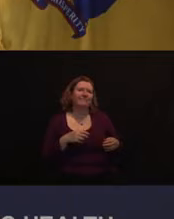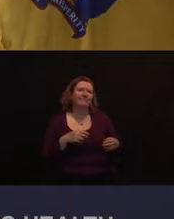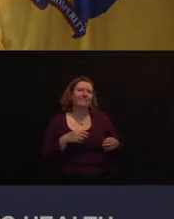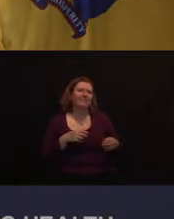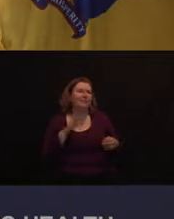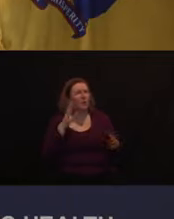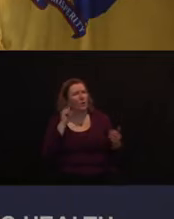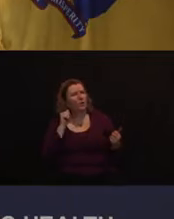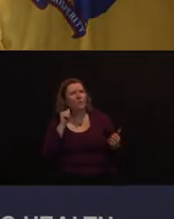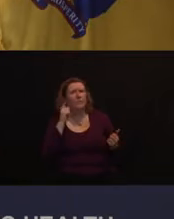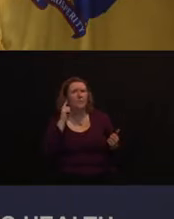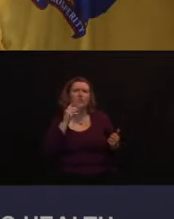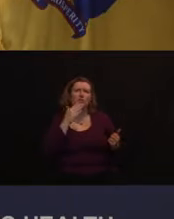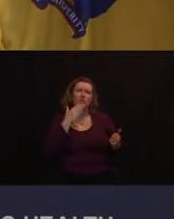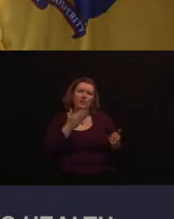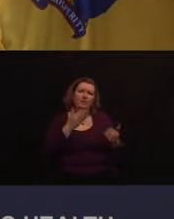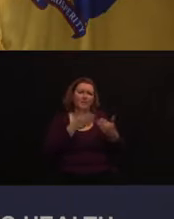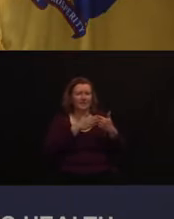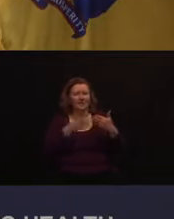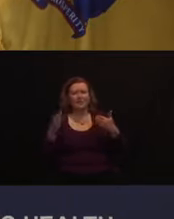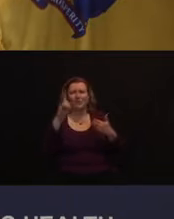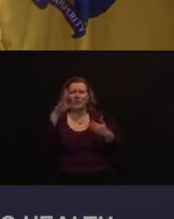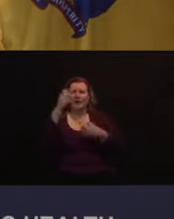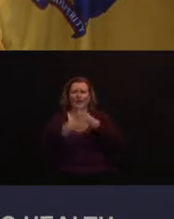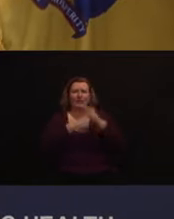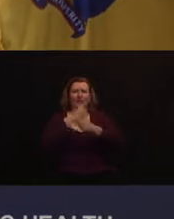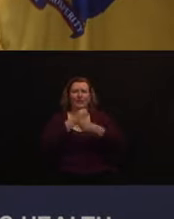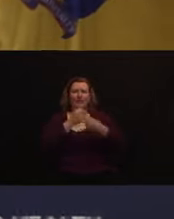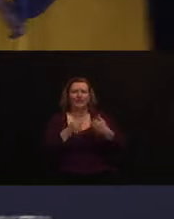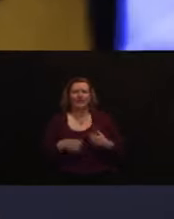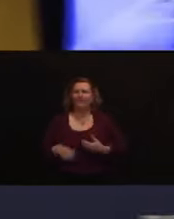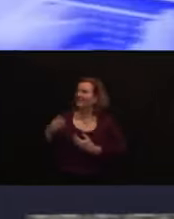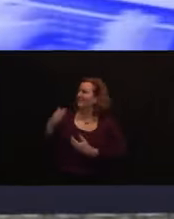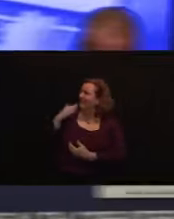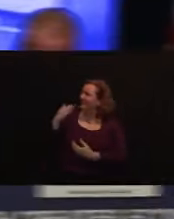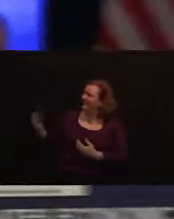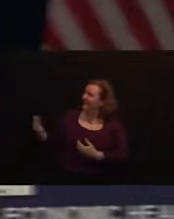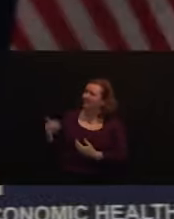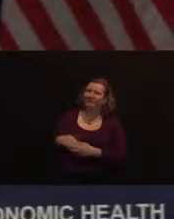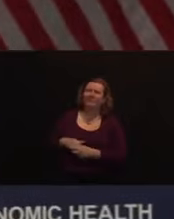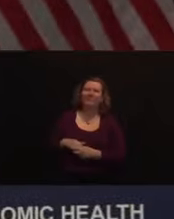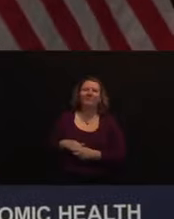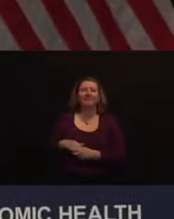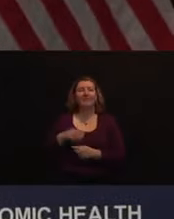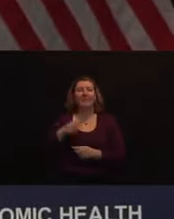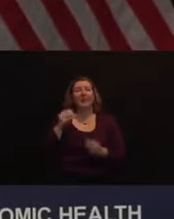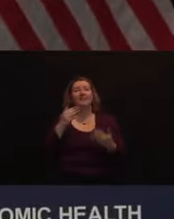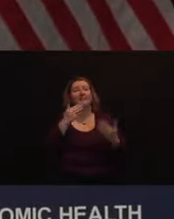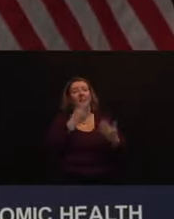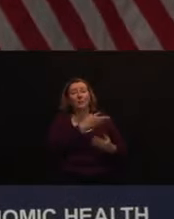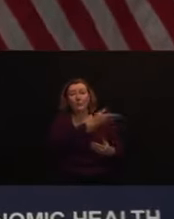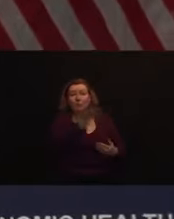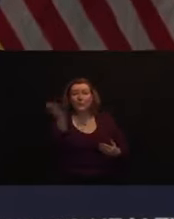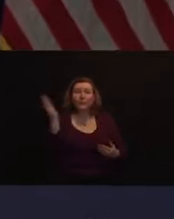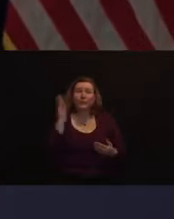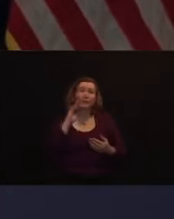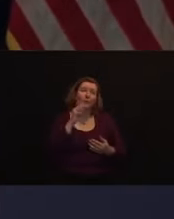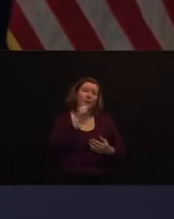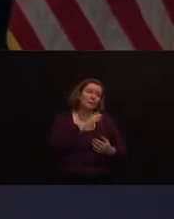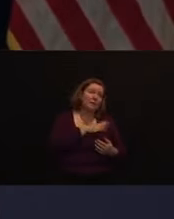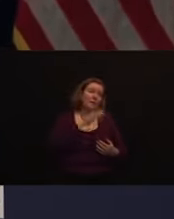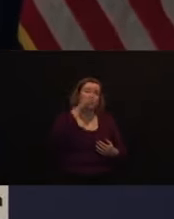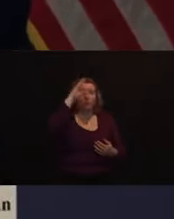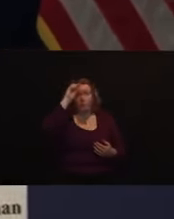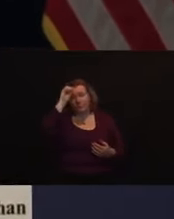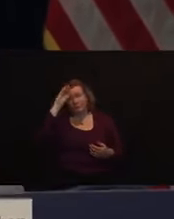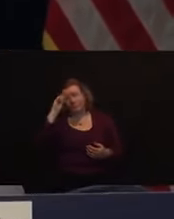compliance, weather, any other matters? Please. Thank you, Governor. Good afternoon, and thank you from all the women and men in the state police for Monday.